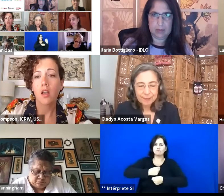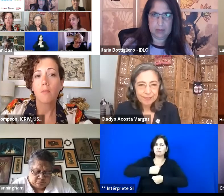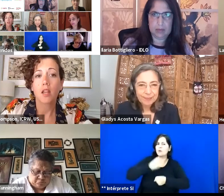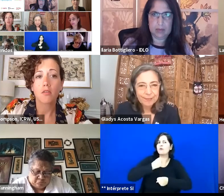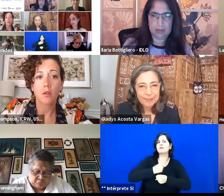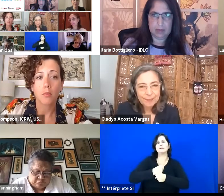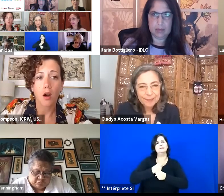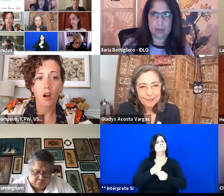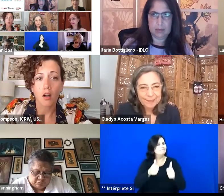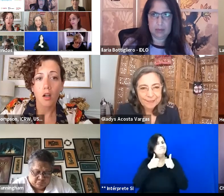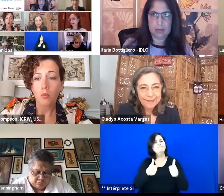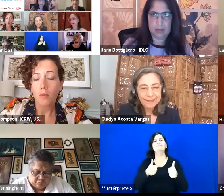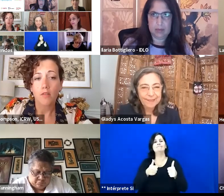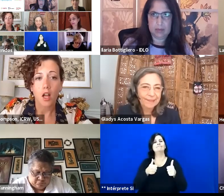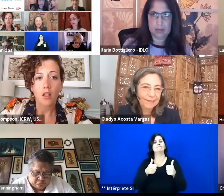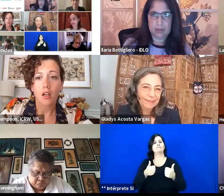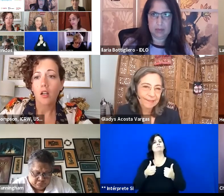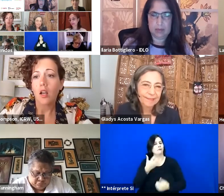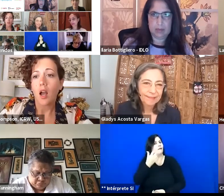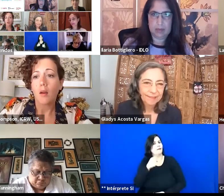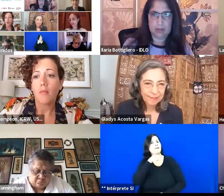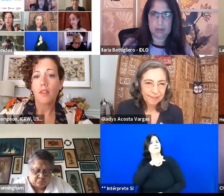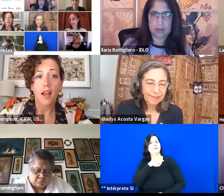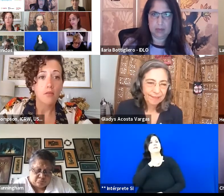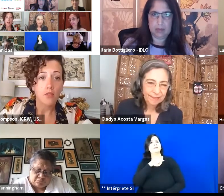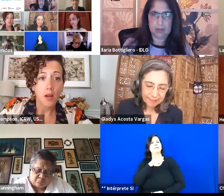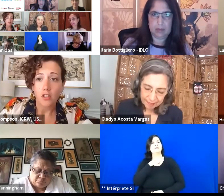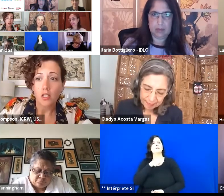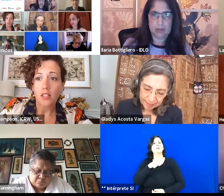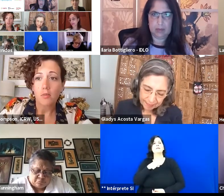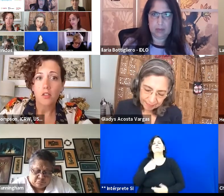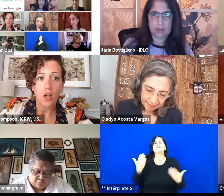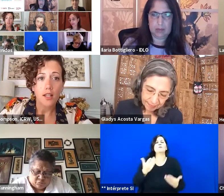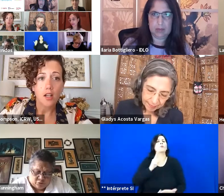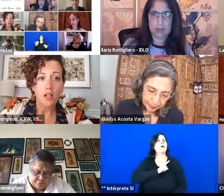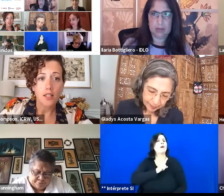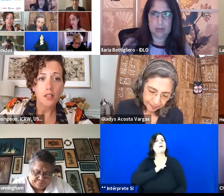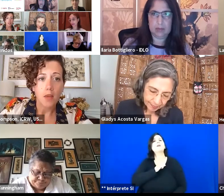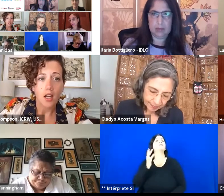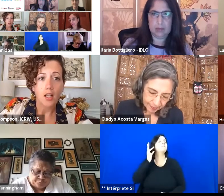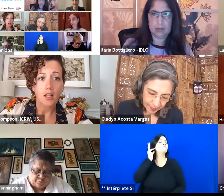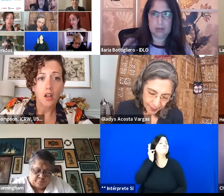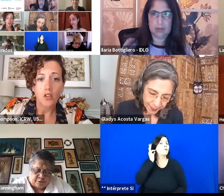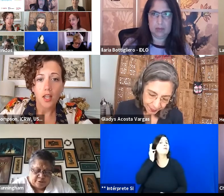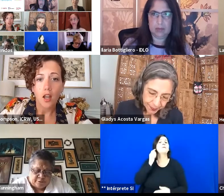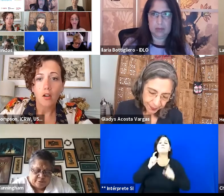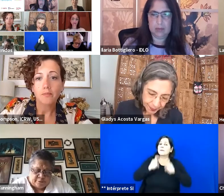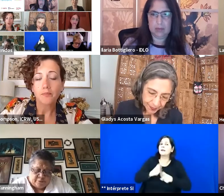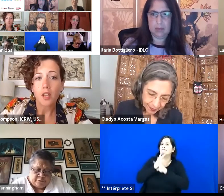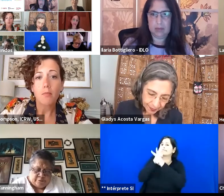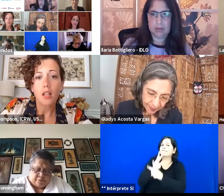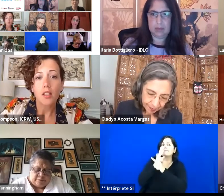workers, many of whom are women of color, that very much needs to be addressed on a systematic and large